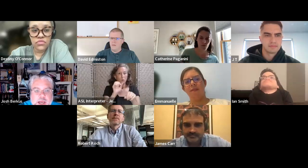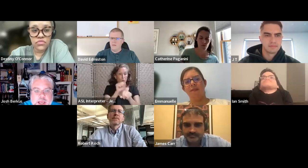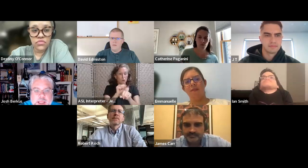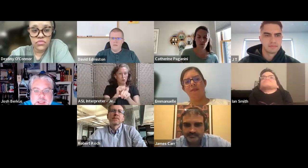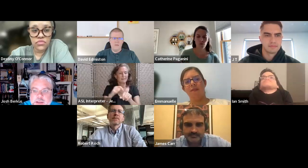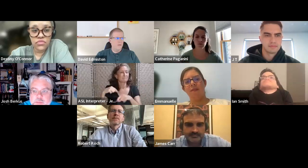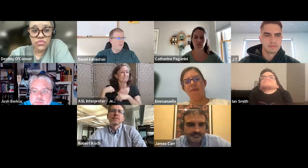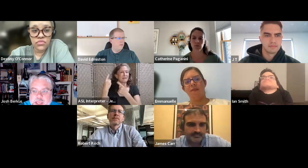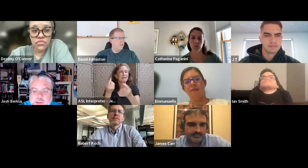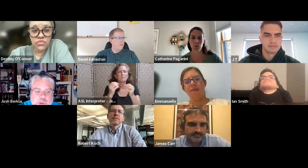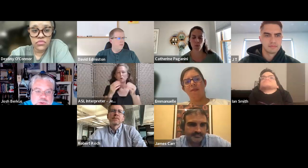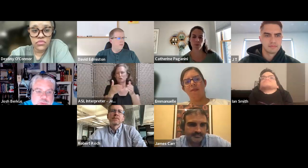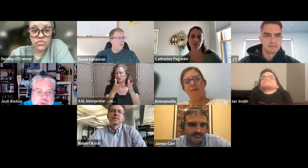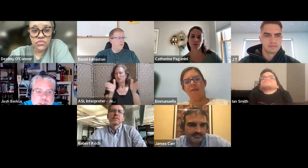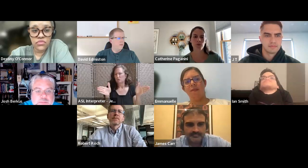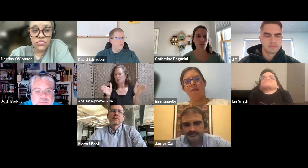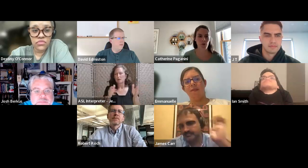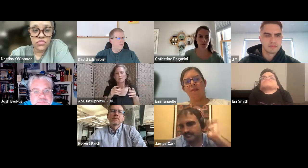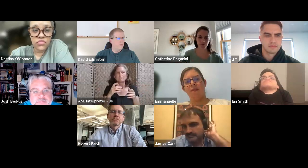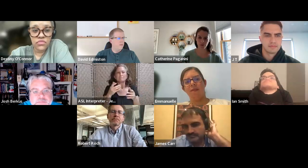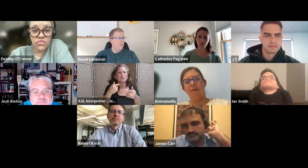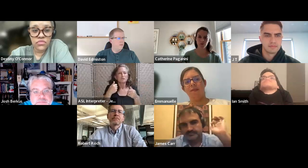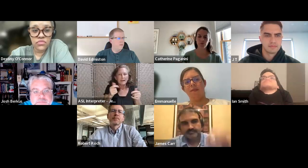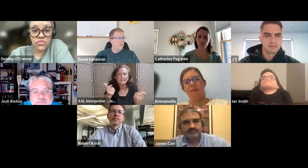on making new contributors welcome.